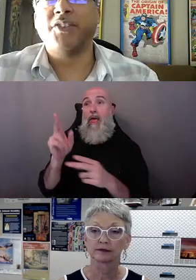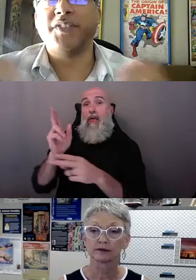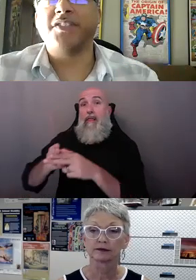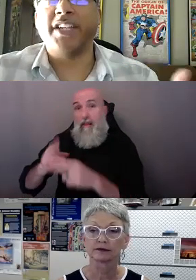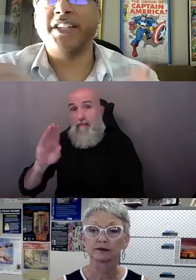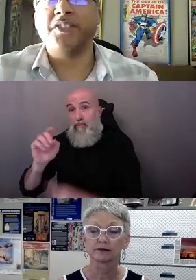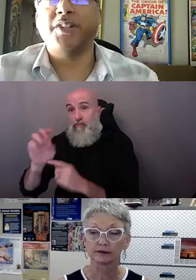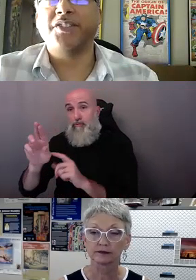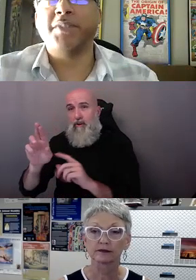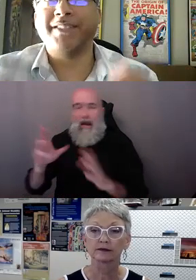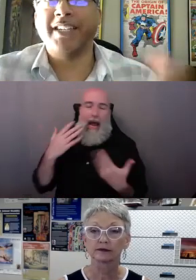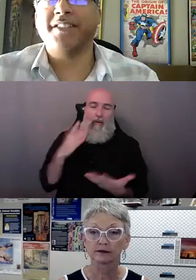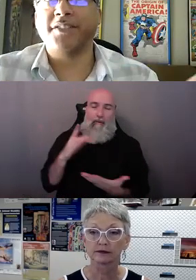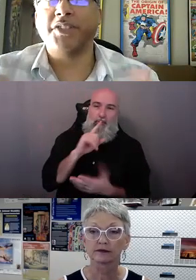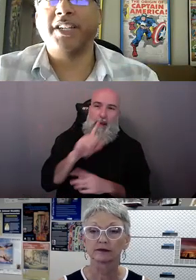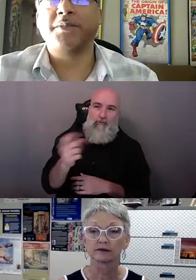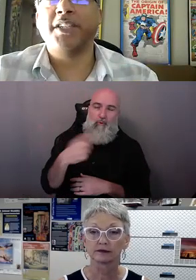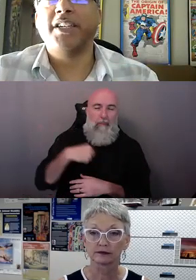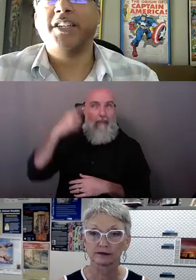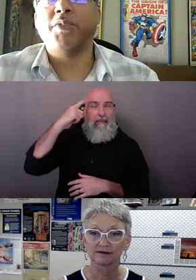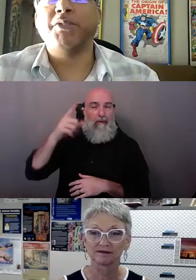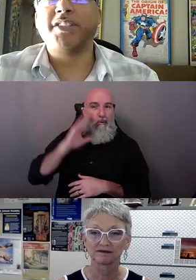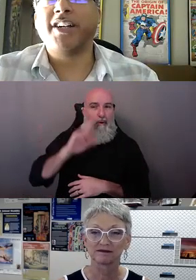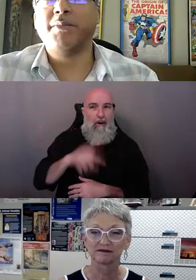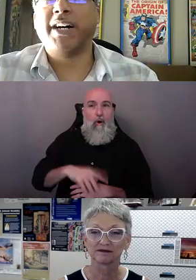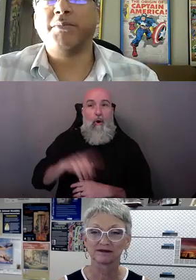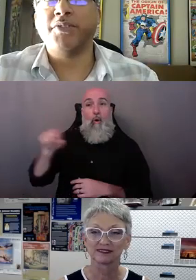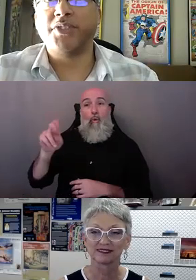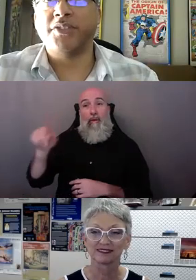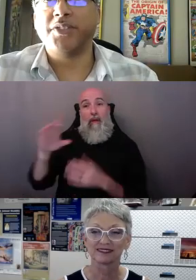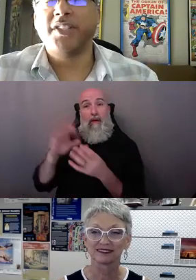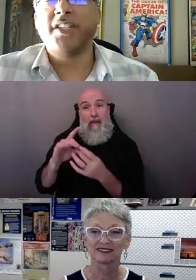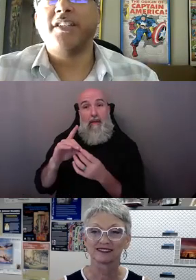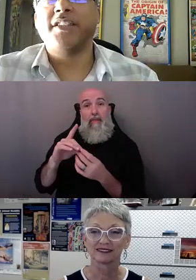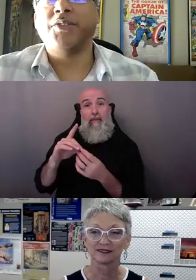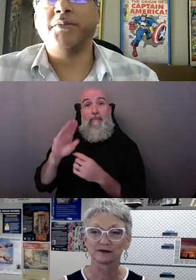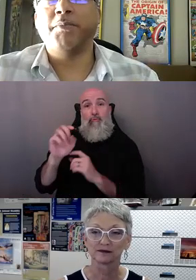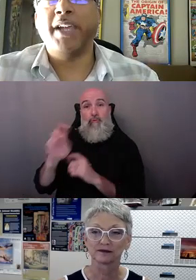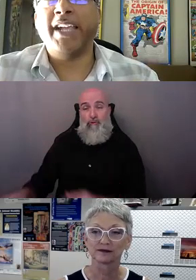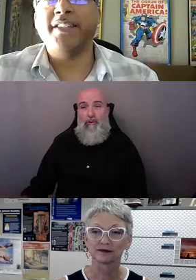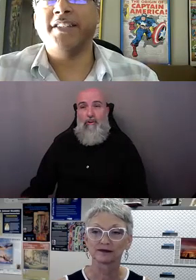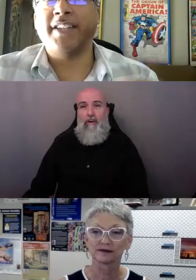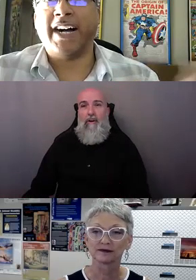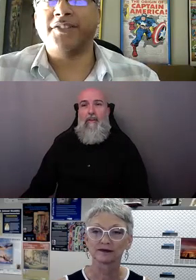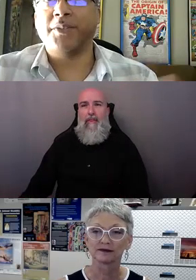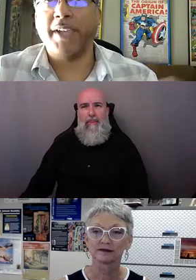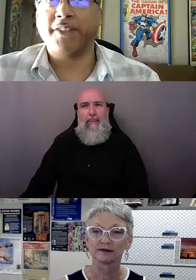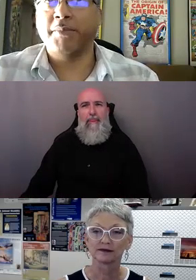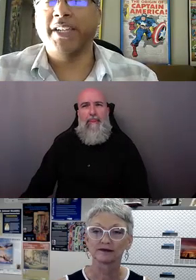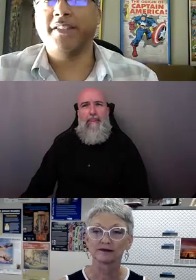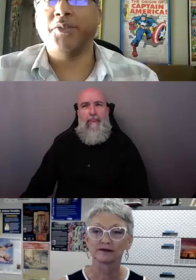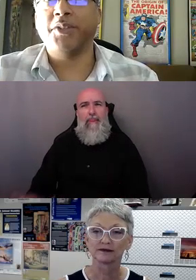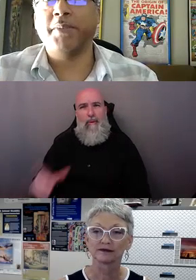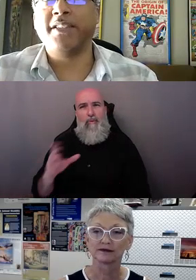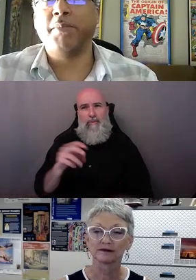I don't know if this is going to answer your question, but I think this is what you're asking. When they were talking about the boosters, there was a debate in the doctors, the panel